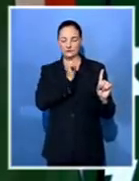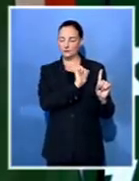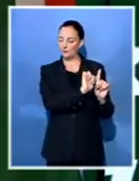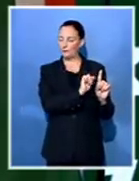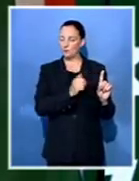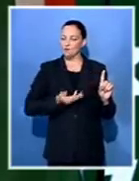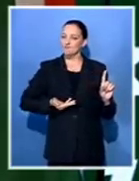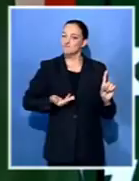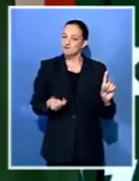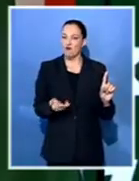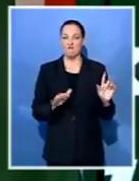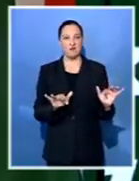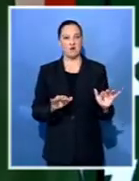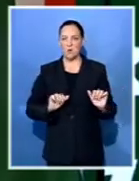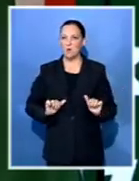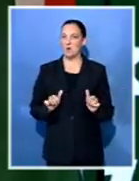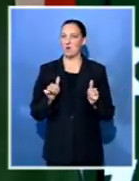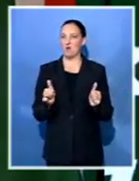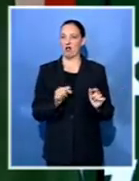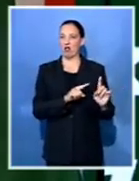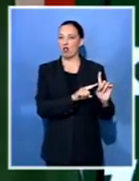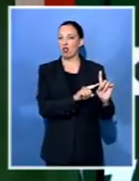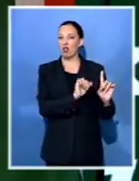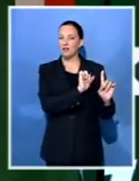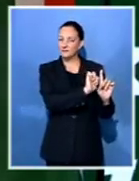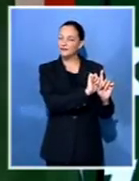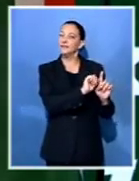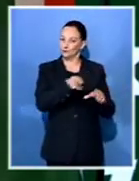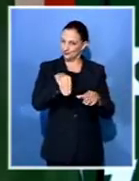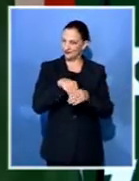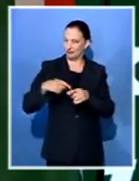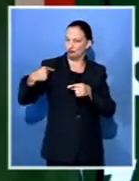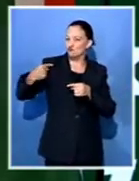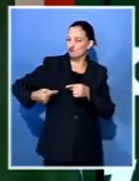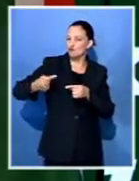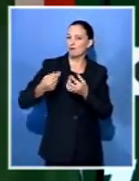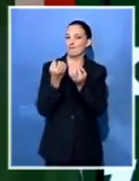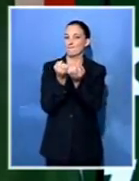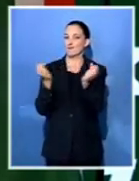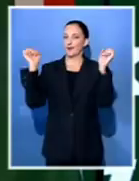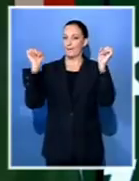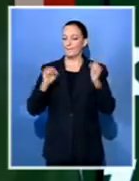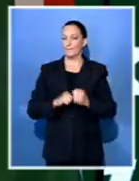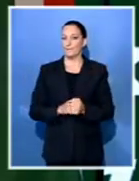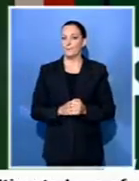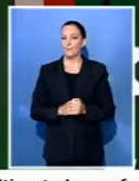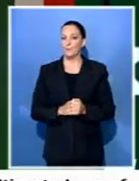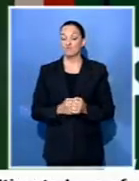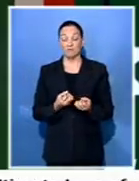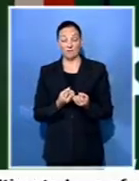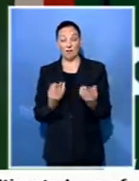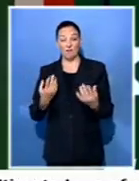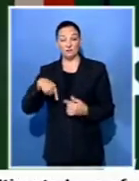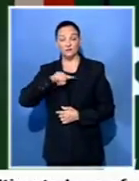well and had played his role in the struggle for freedom. A number of